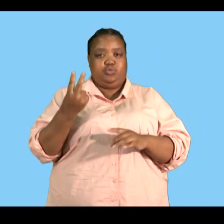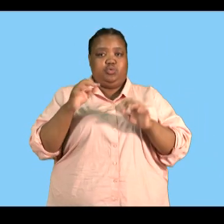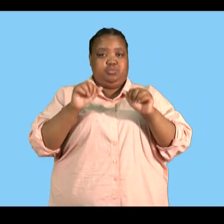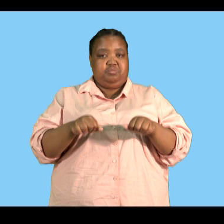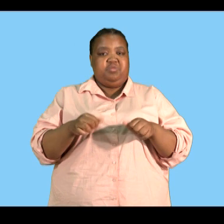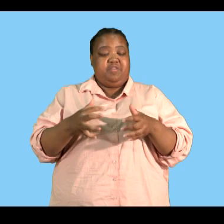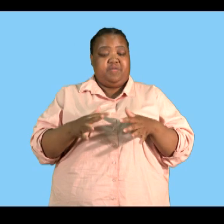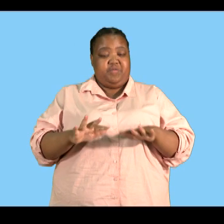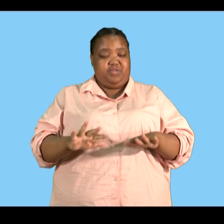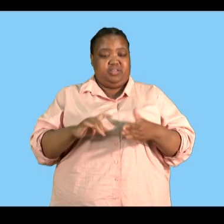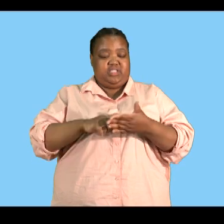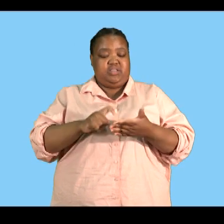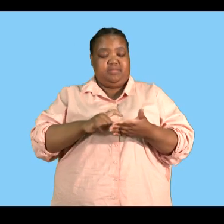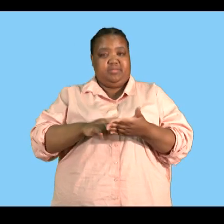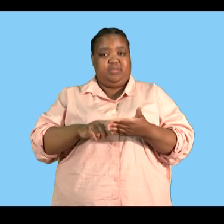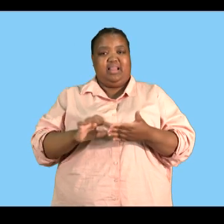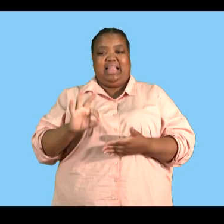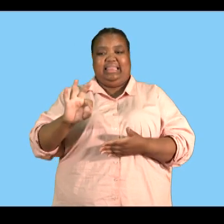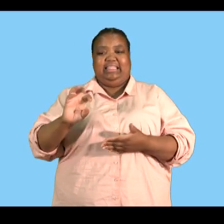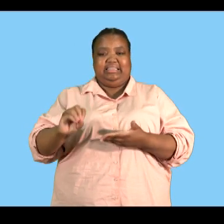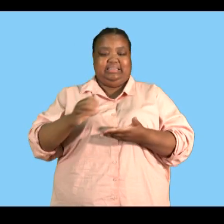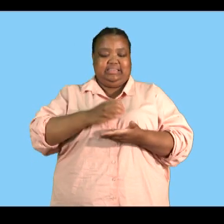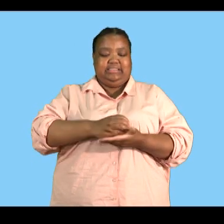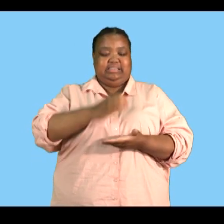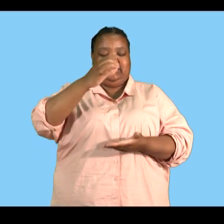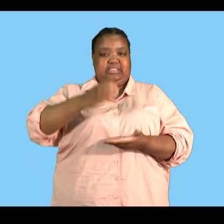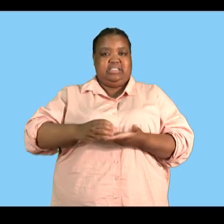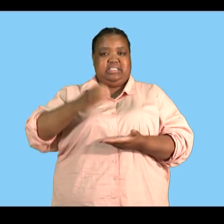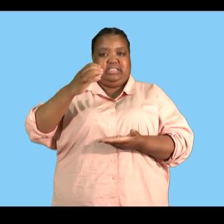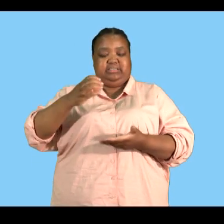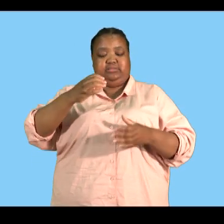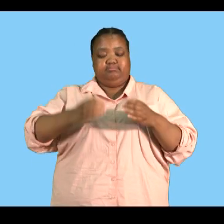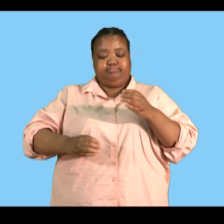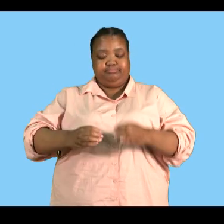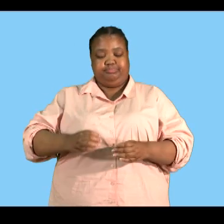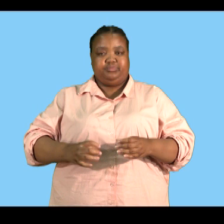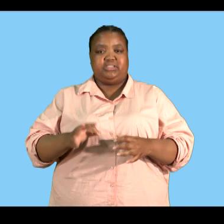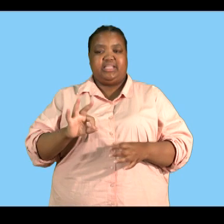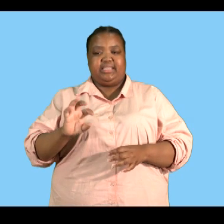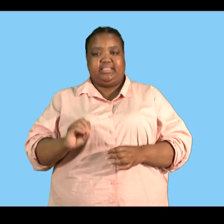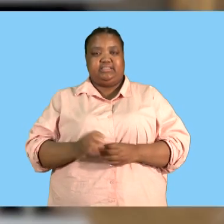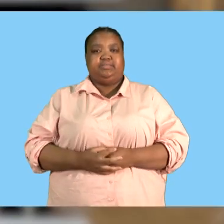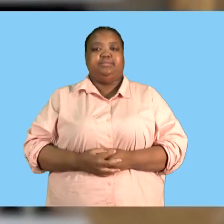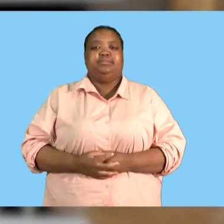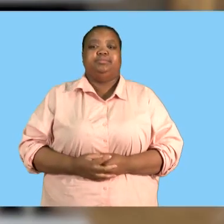have 30 tins. So that will be our final answer.